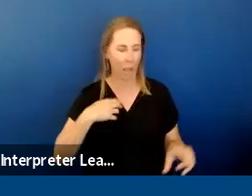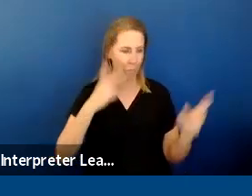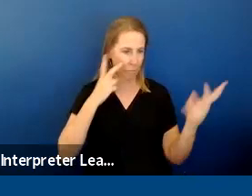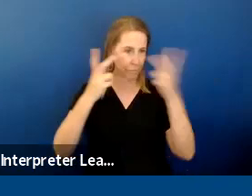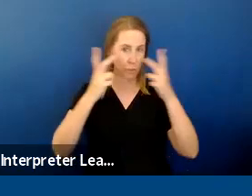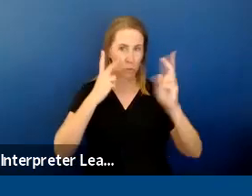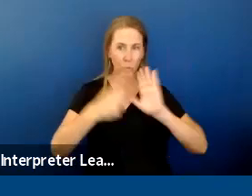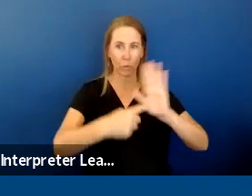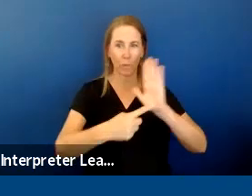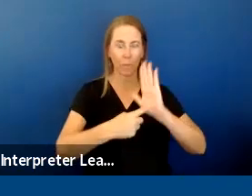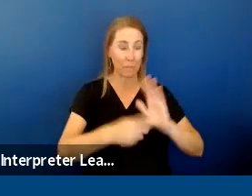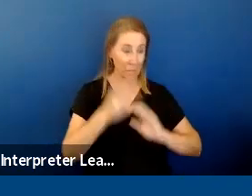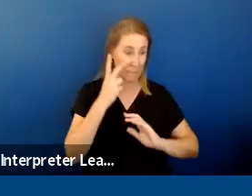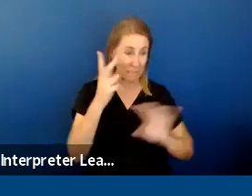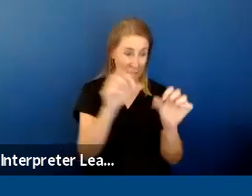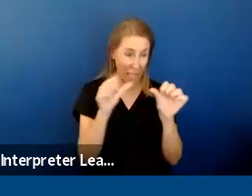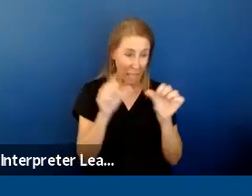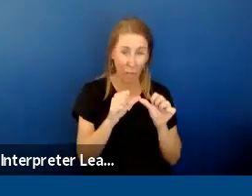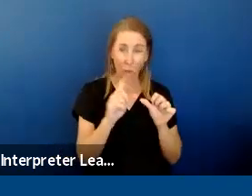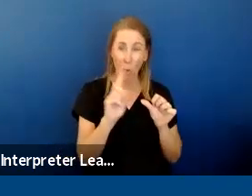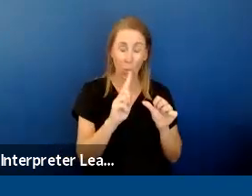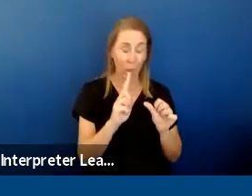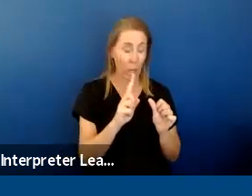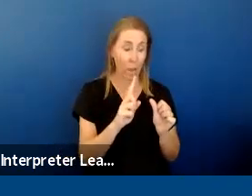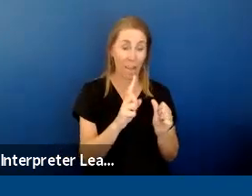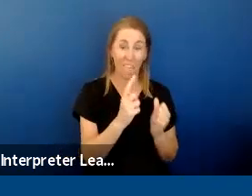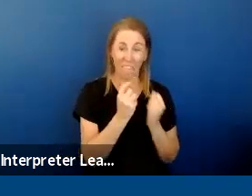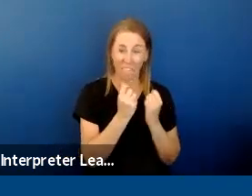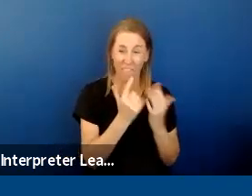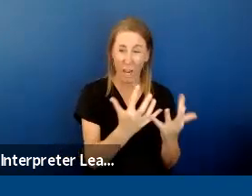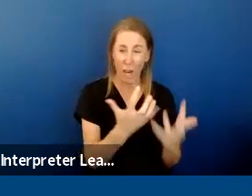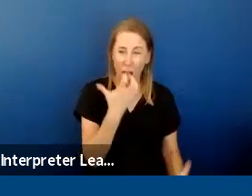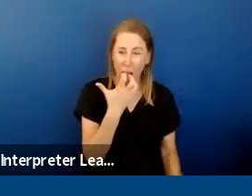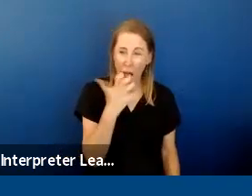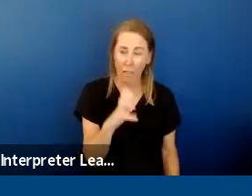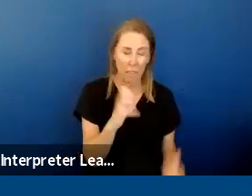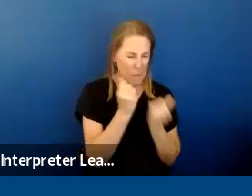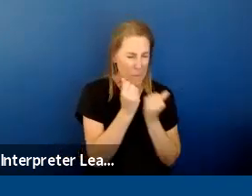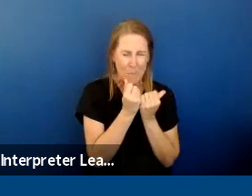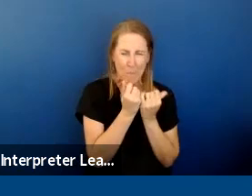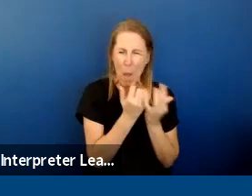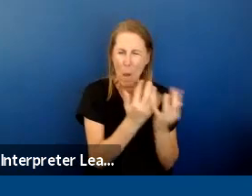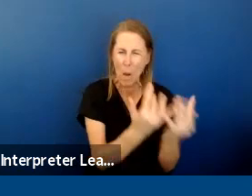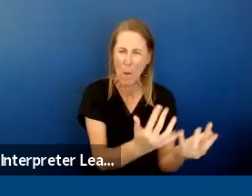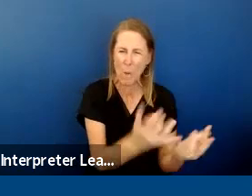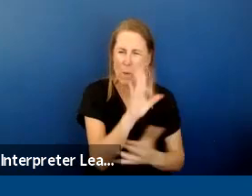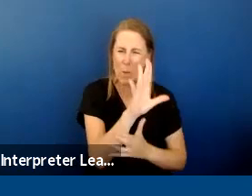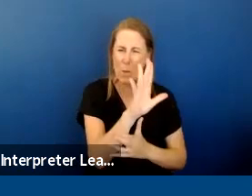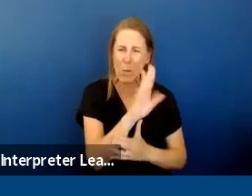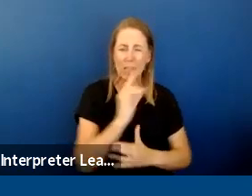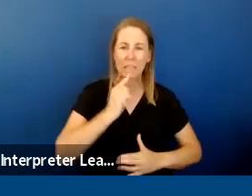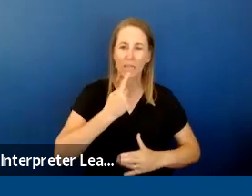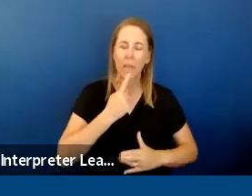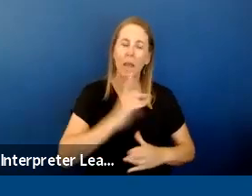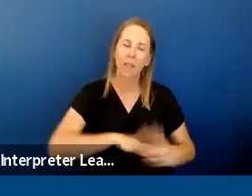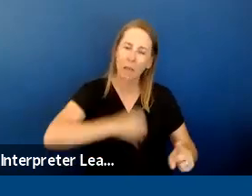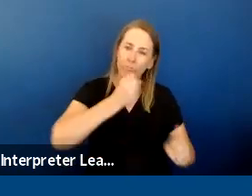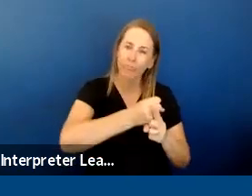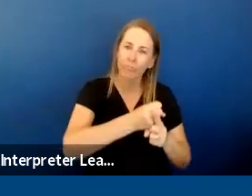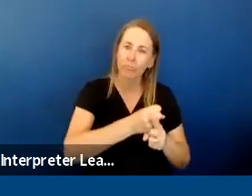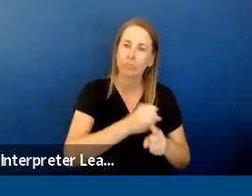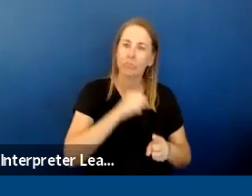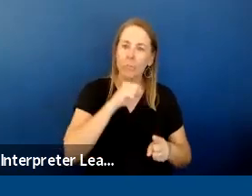Rick, excuse me. It does. It forms a crusty layer on top of the soil, and